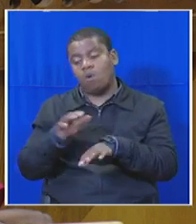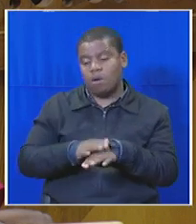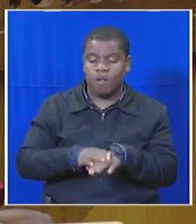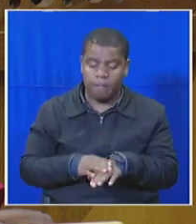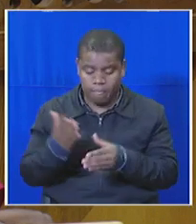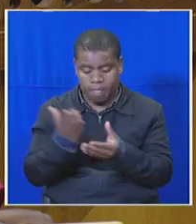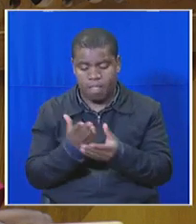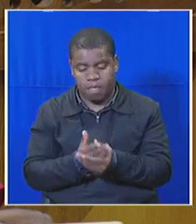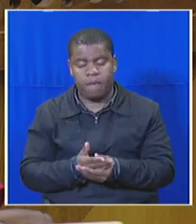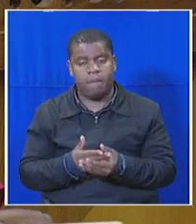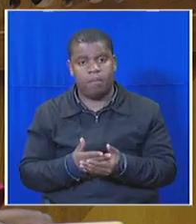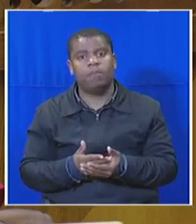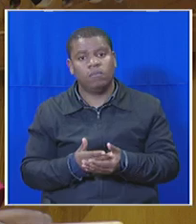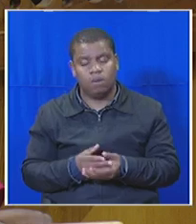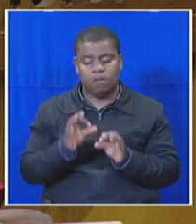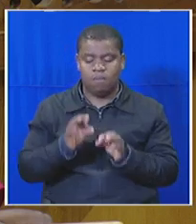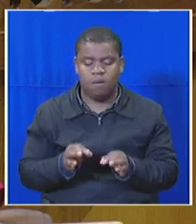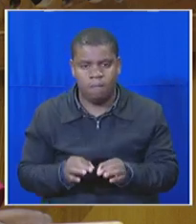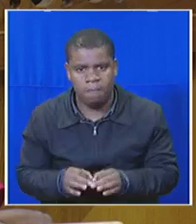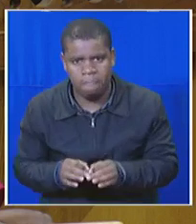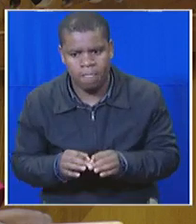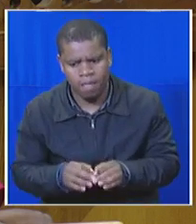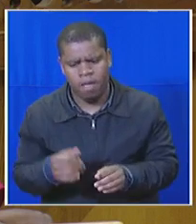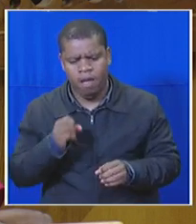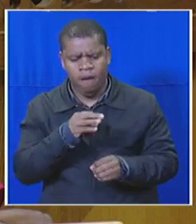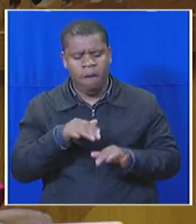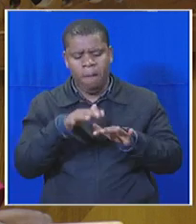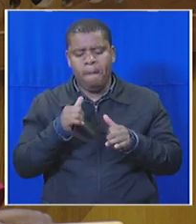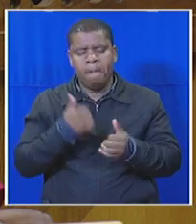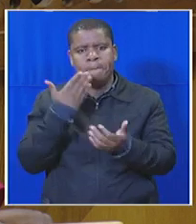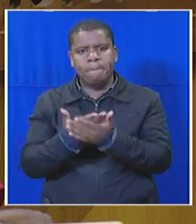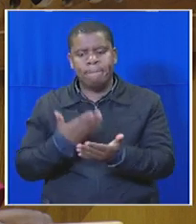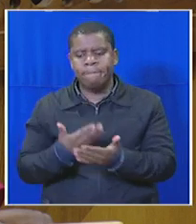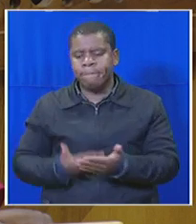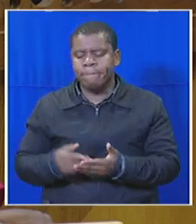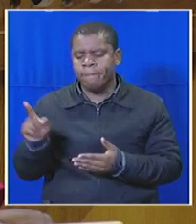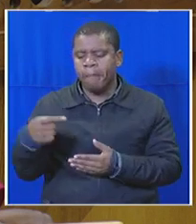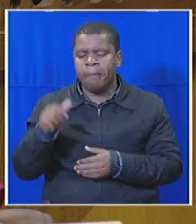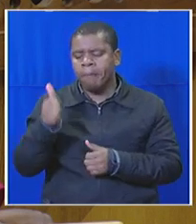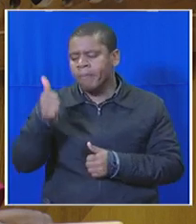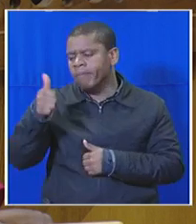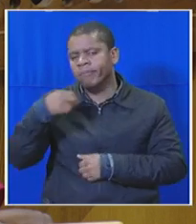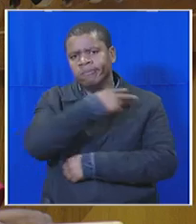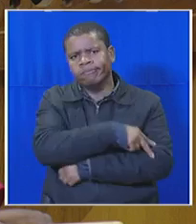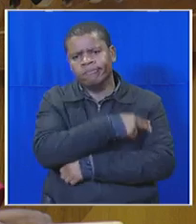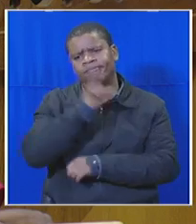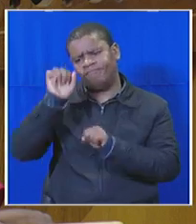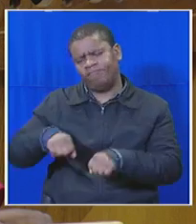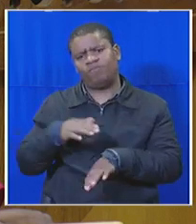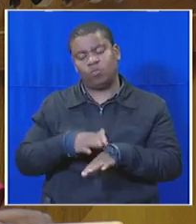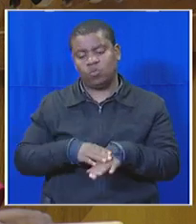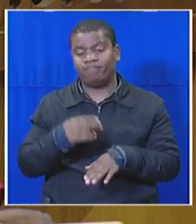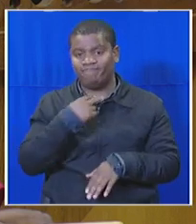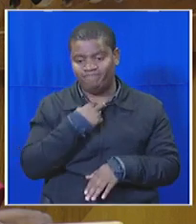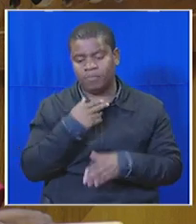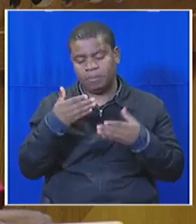records. If all they see from Parliament are recommendations suited for an accounting officer who missed meetings instead of failing to keep the record